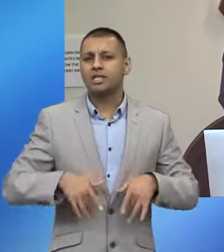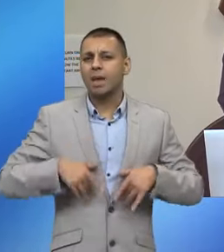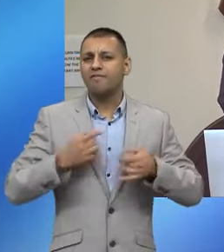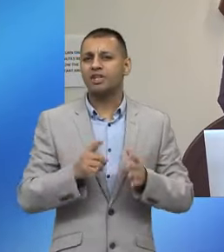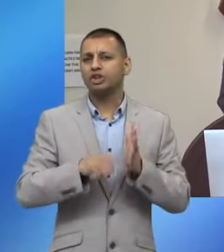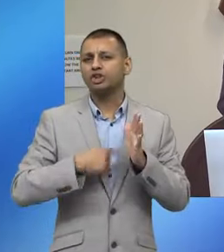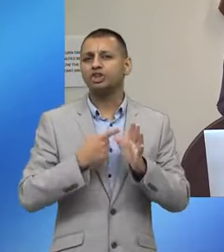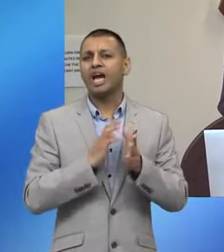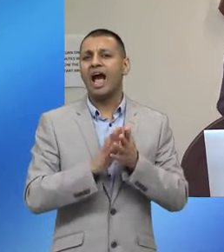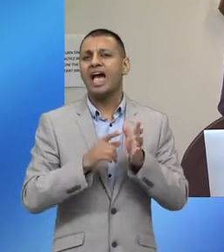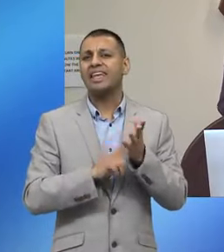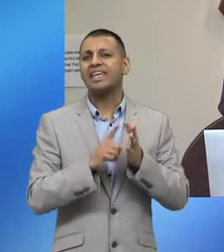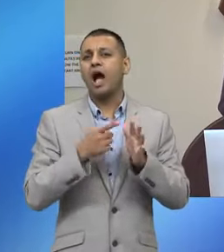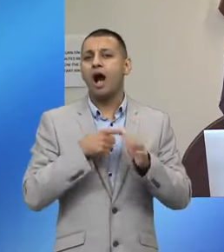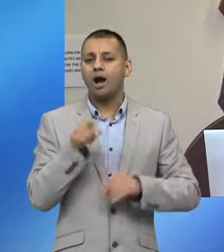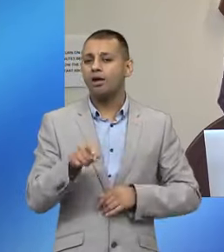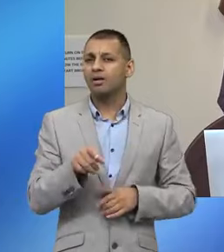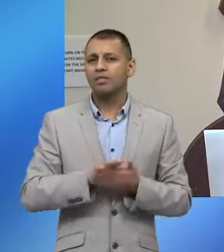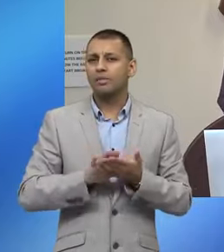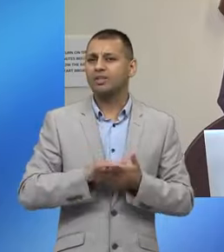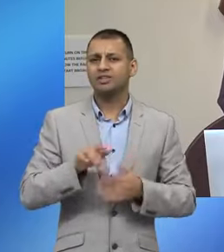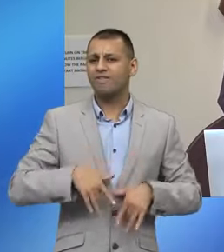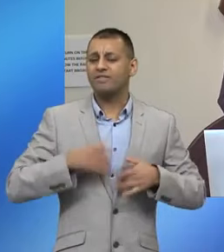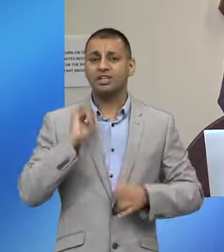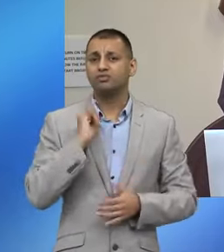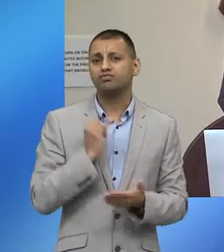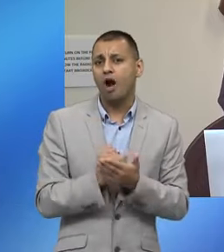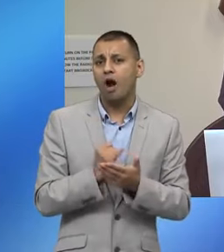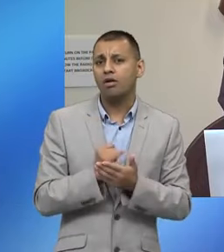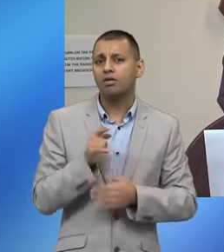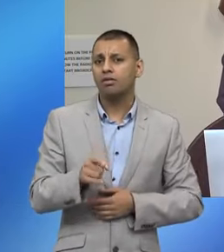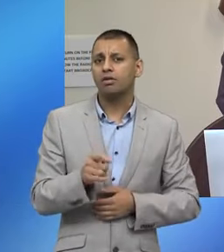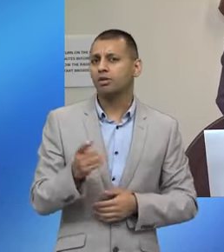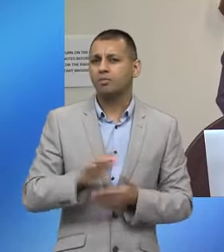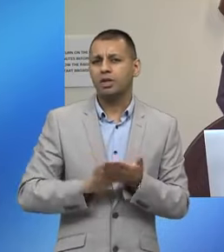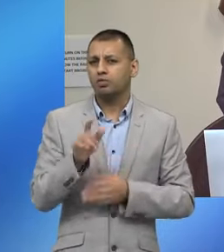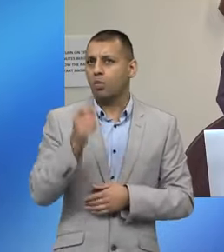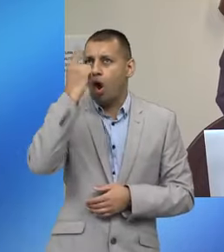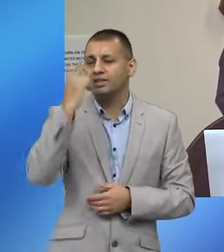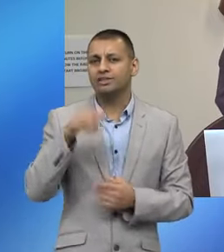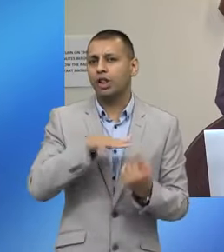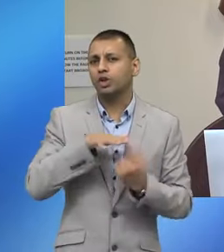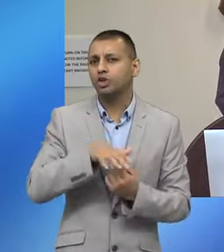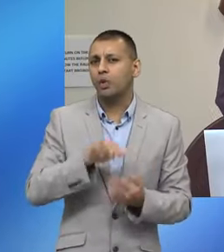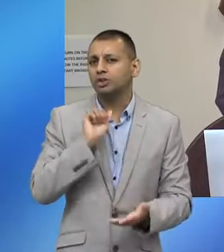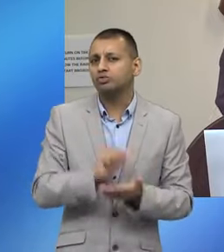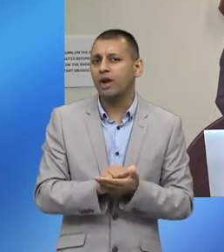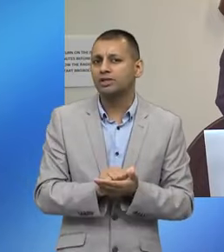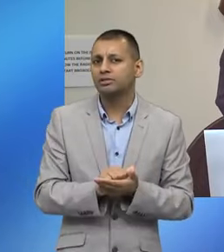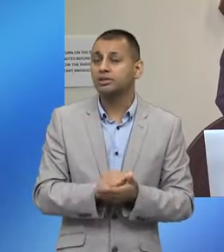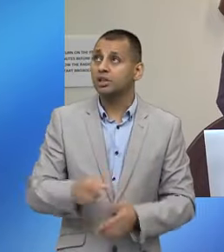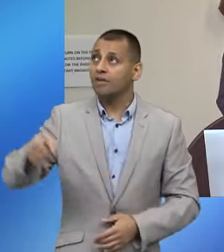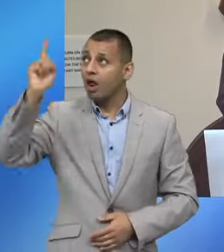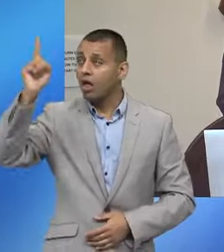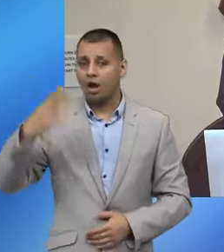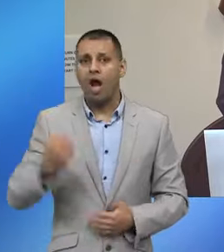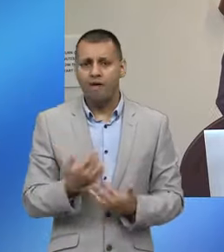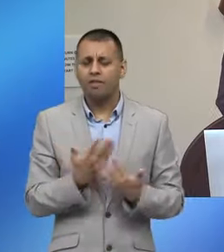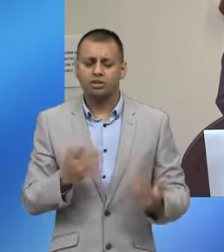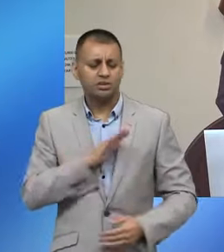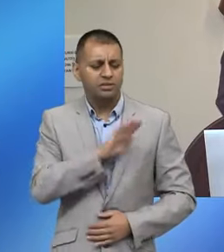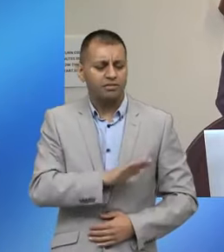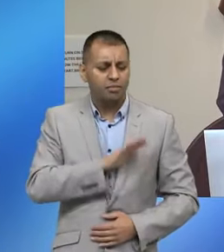Al-Jahiliyyah had, and you're not understanding the issue correctly. Allah Azza wa Jal, He He had a lot of mercy upon the handicapped